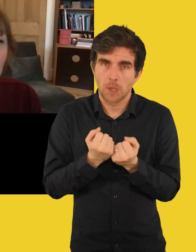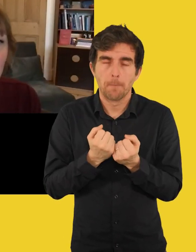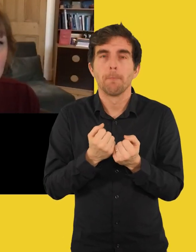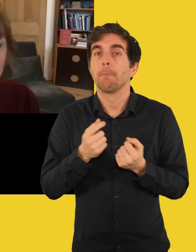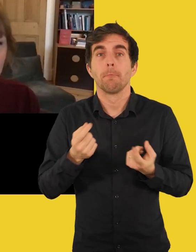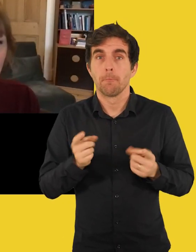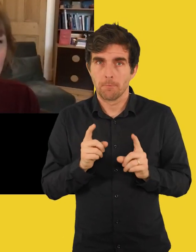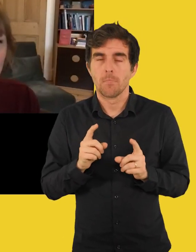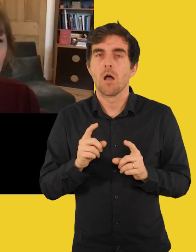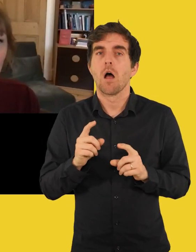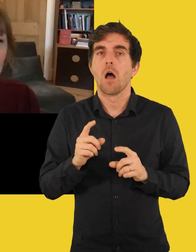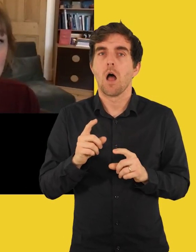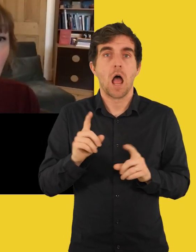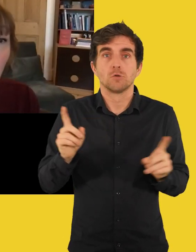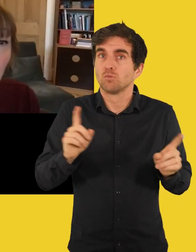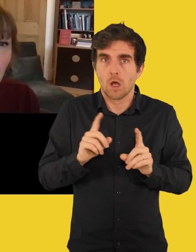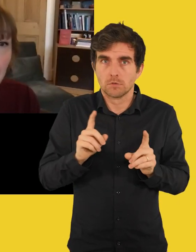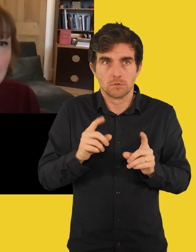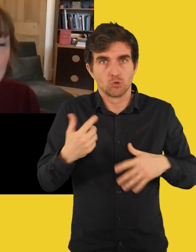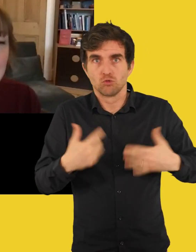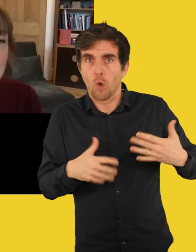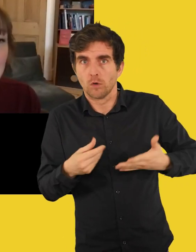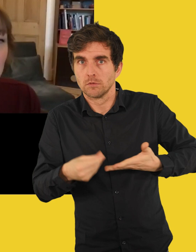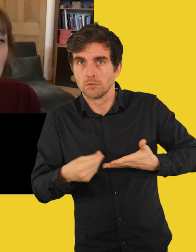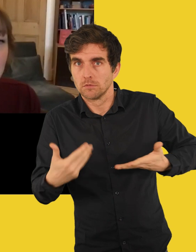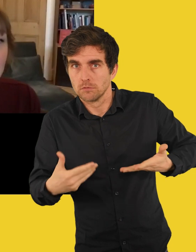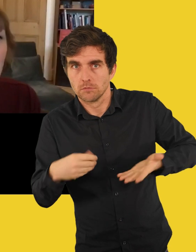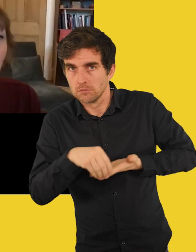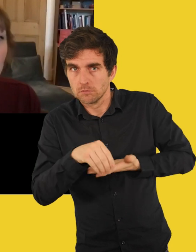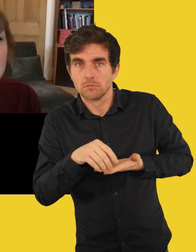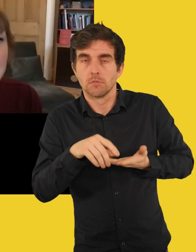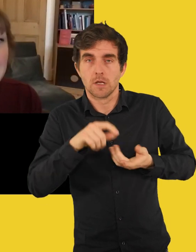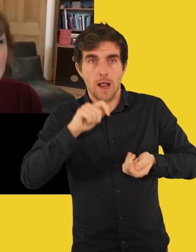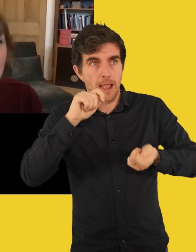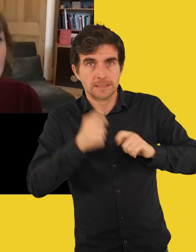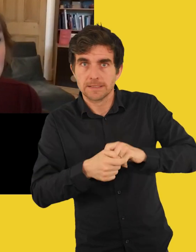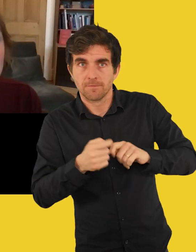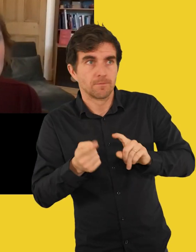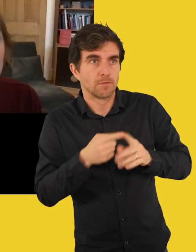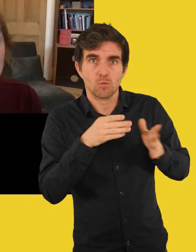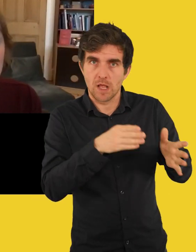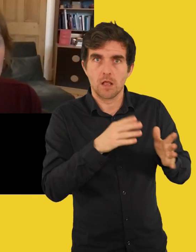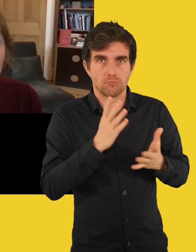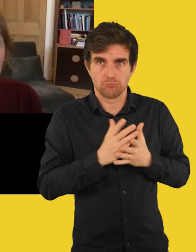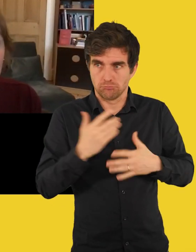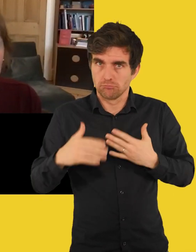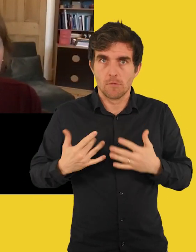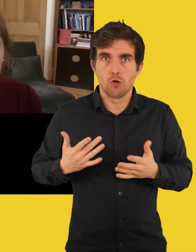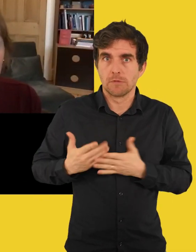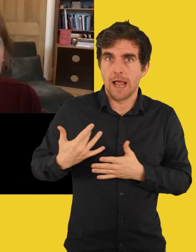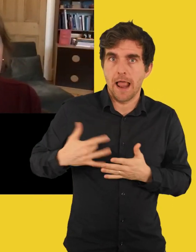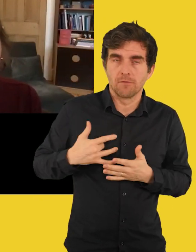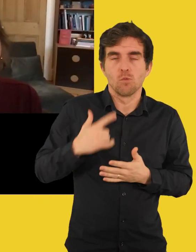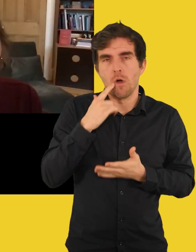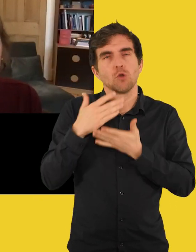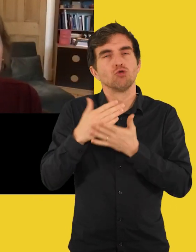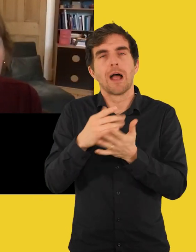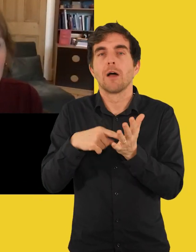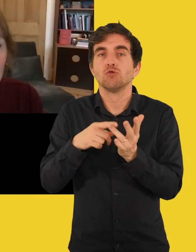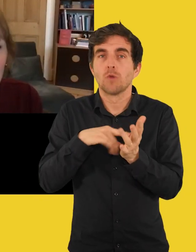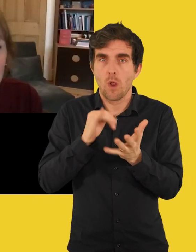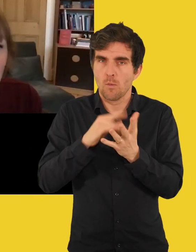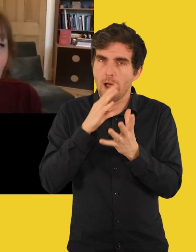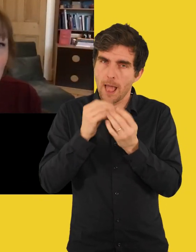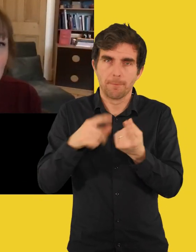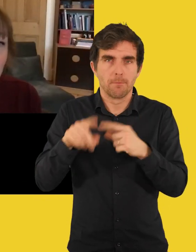a creative workshop called At What Cost, which is exploring alternative value systems shaped by real life. We'll be